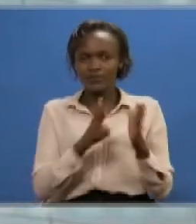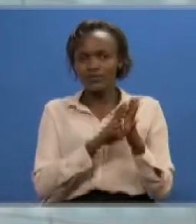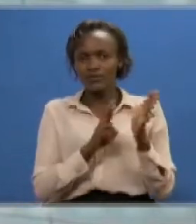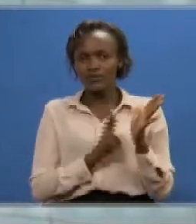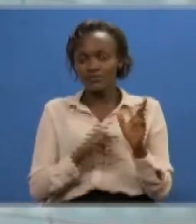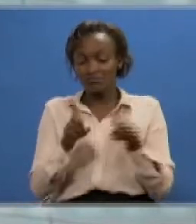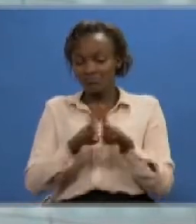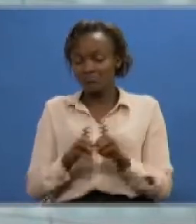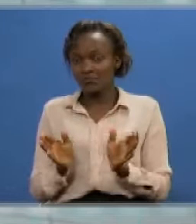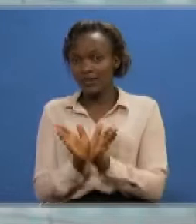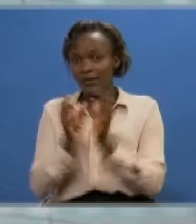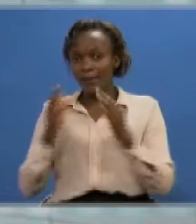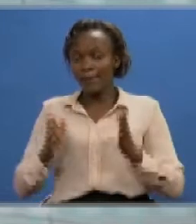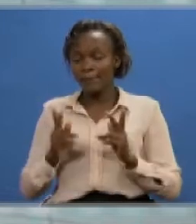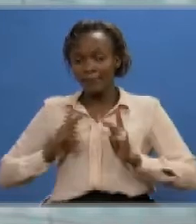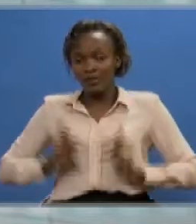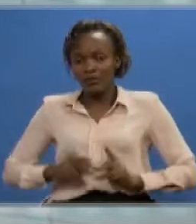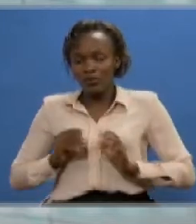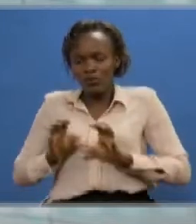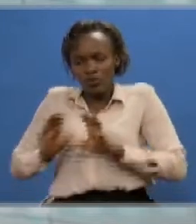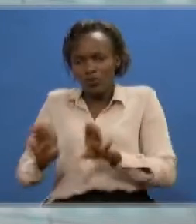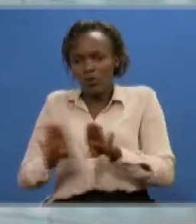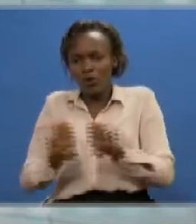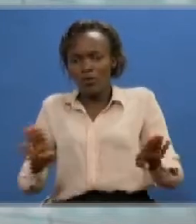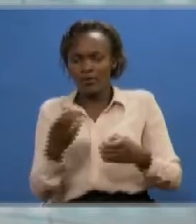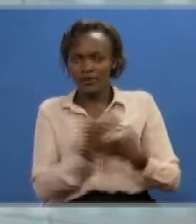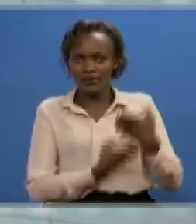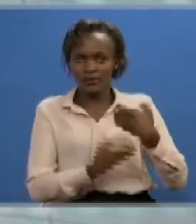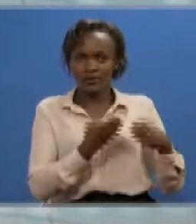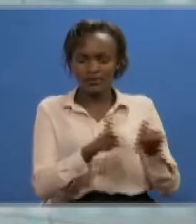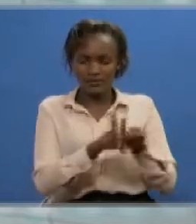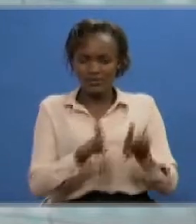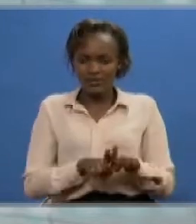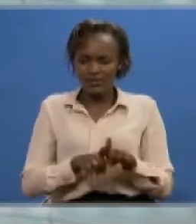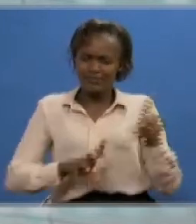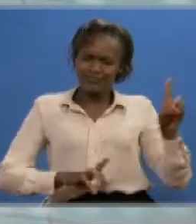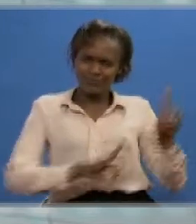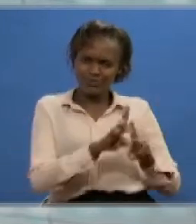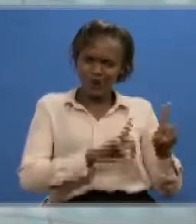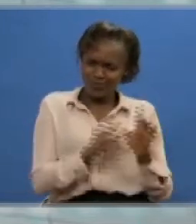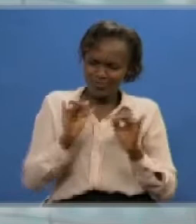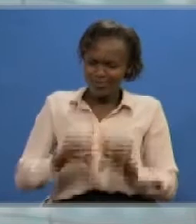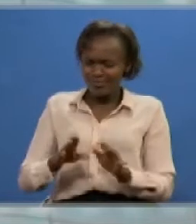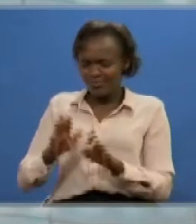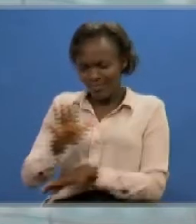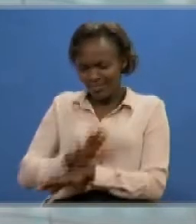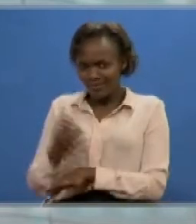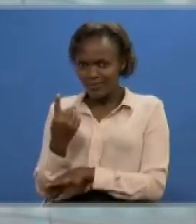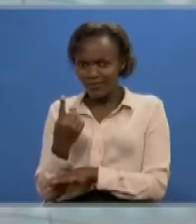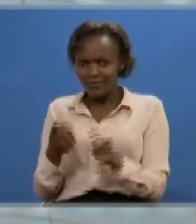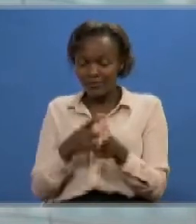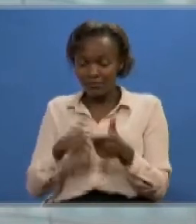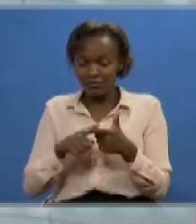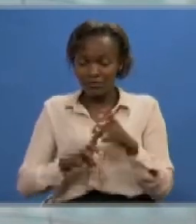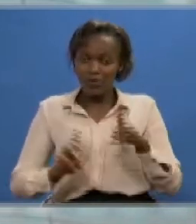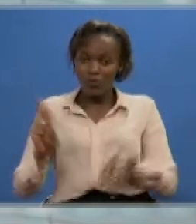general public mood pushing for the total reopening of the economy and removal of travel restriction. President Uhuru Kenyatta removed the cessation